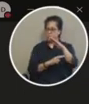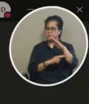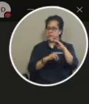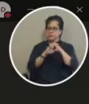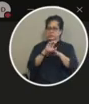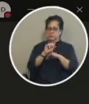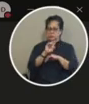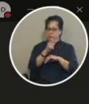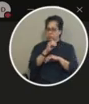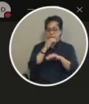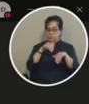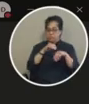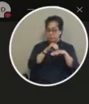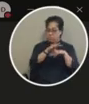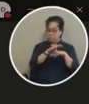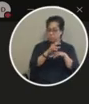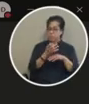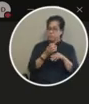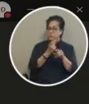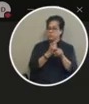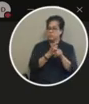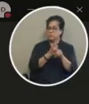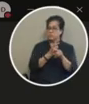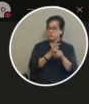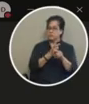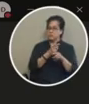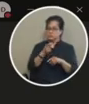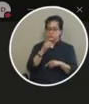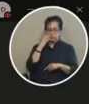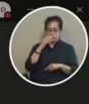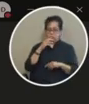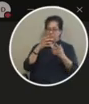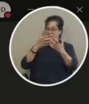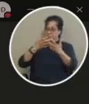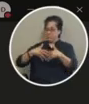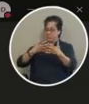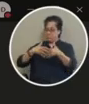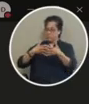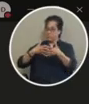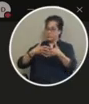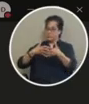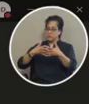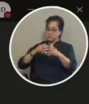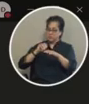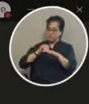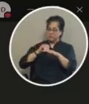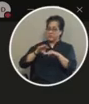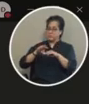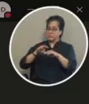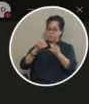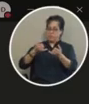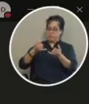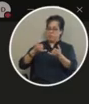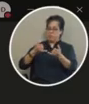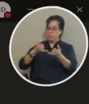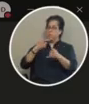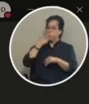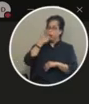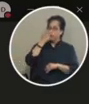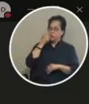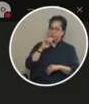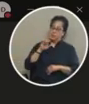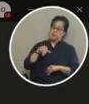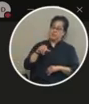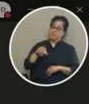cargo has not been impacted. Do we know if maquilas are being impacted right now? Because